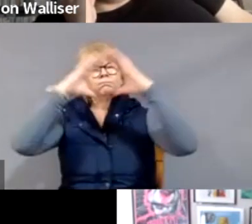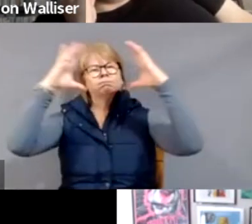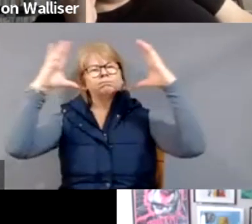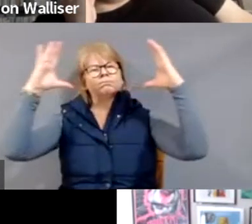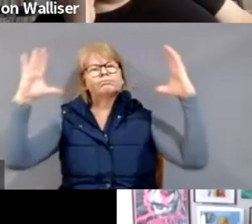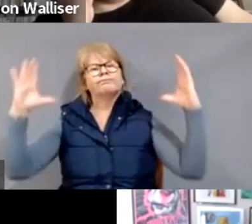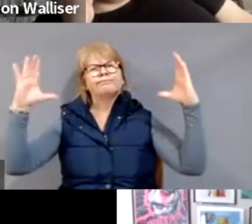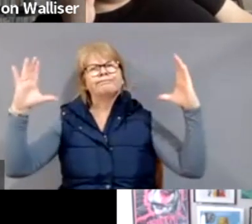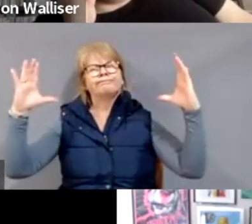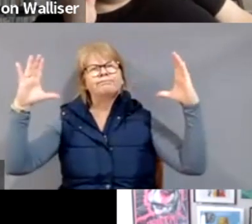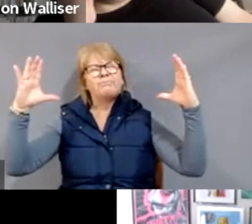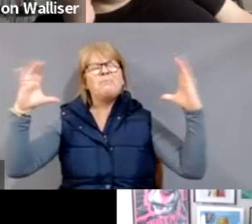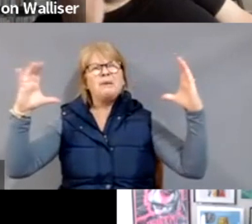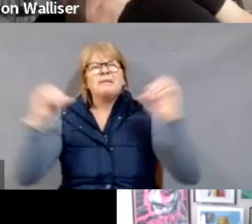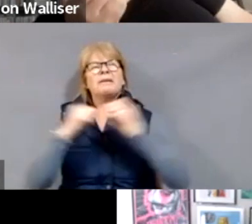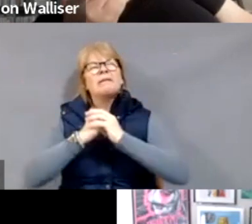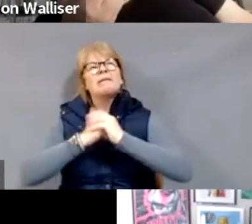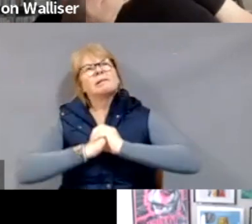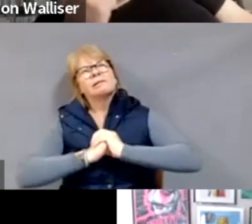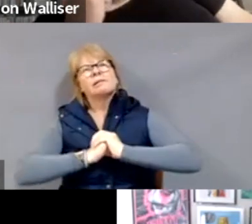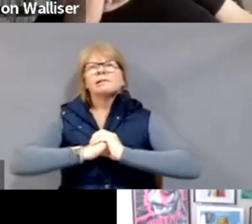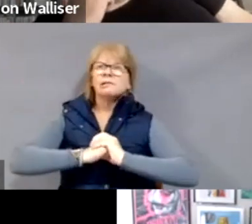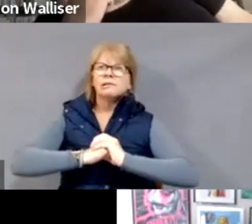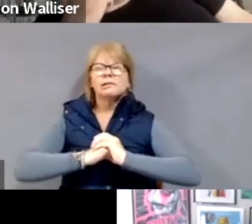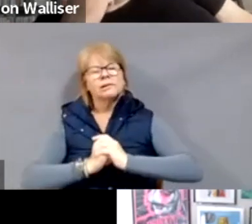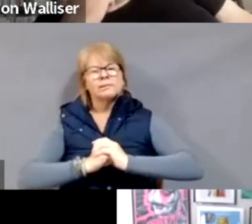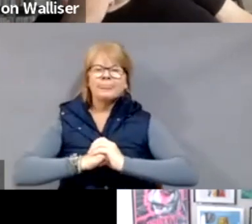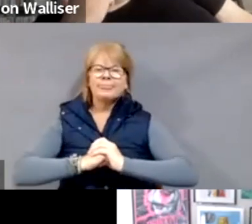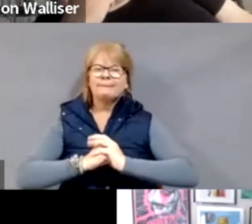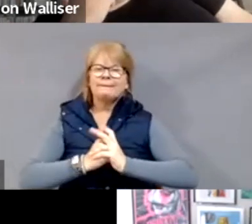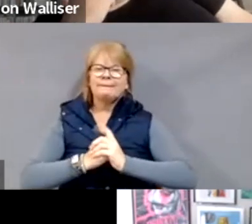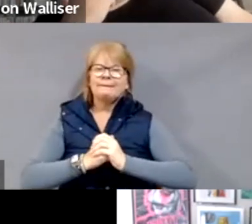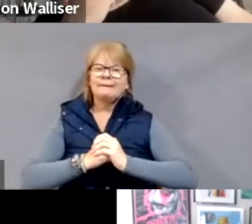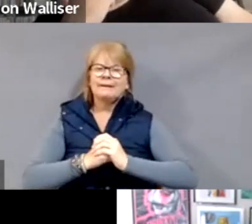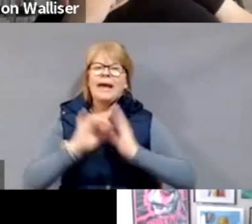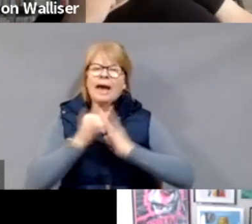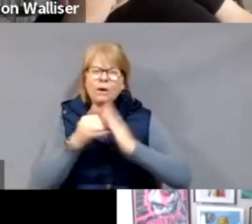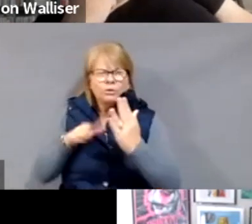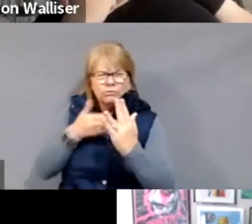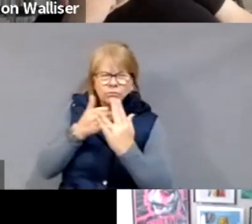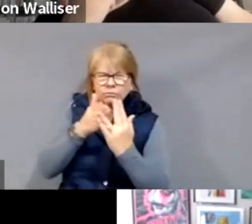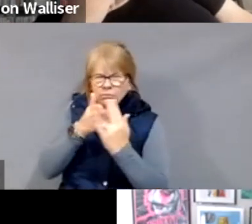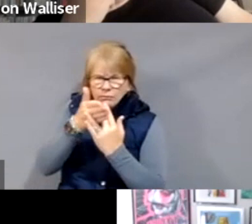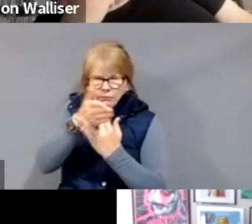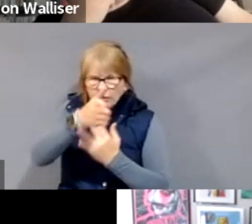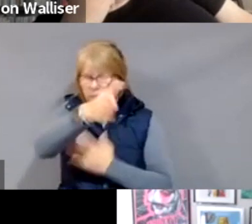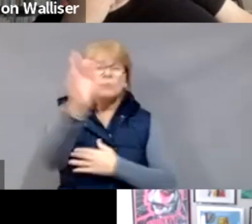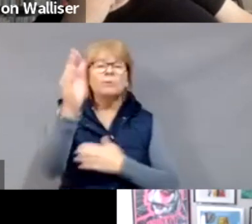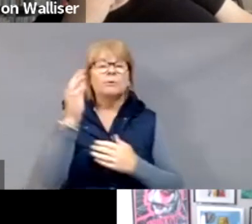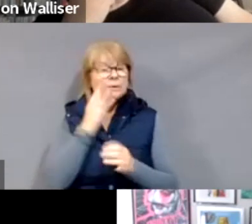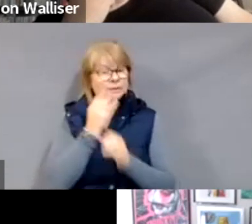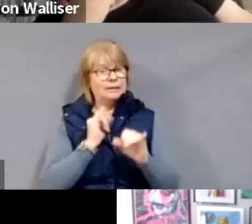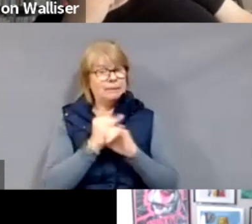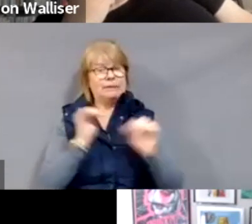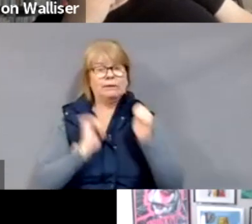trajectory, how you find your path through it as a freelancer. But I'm just